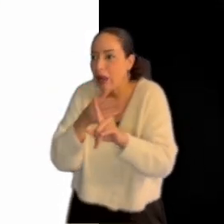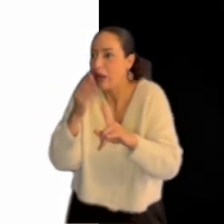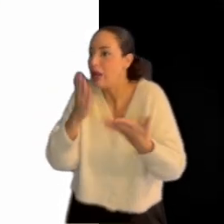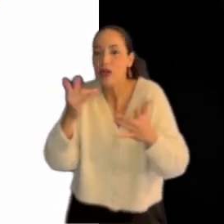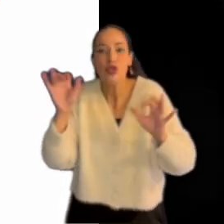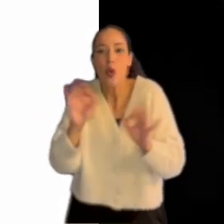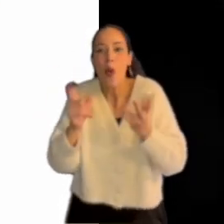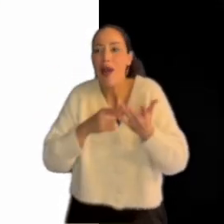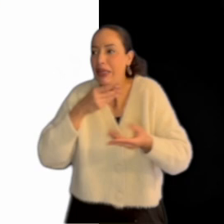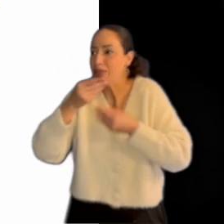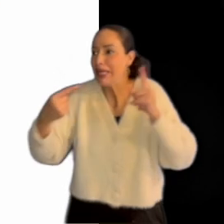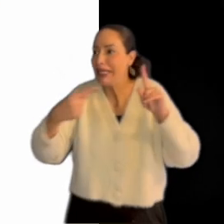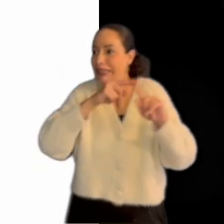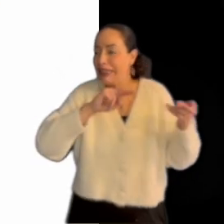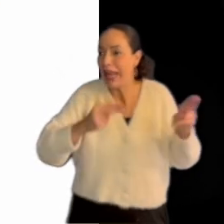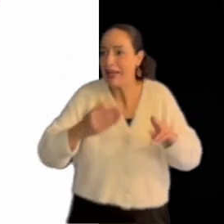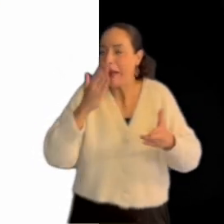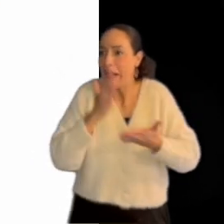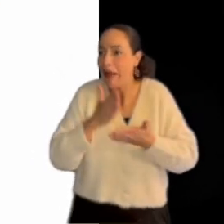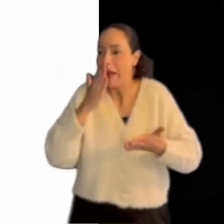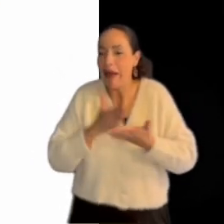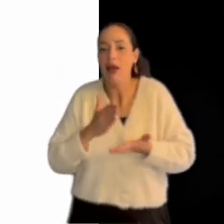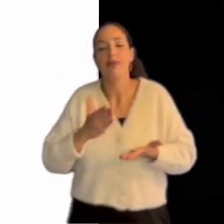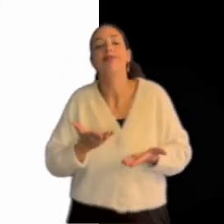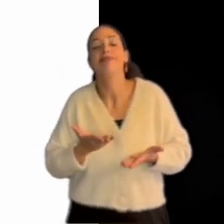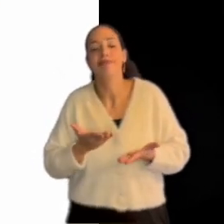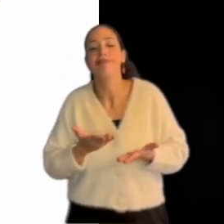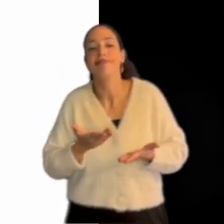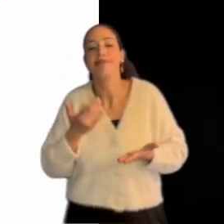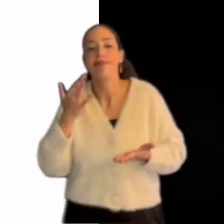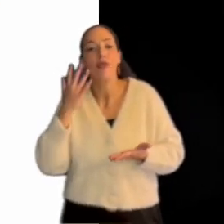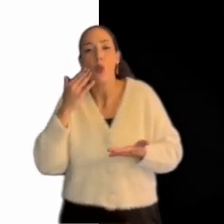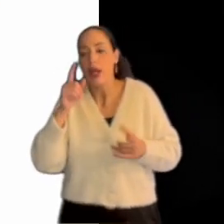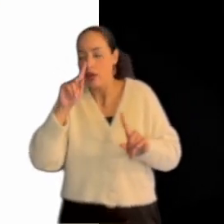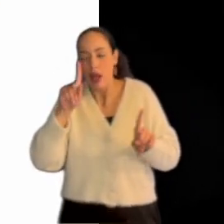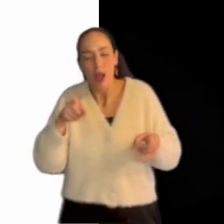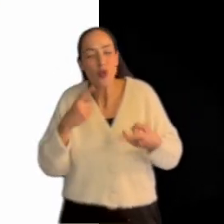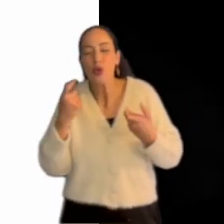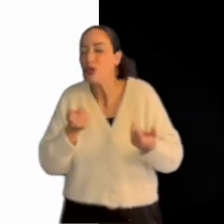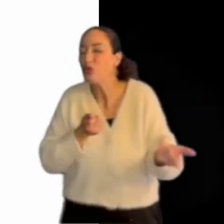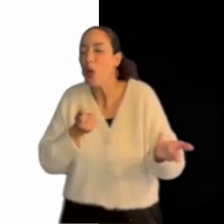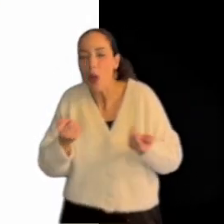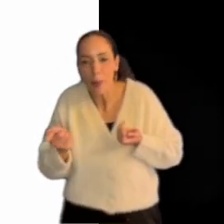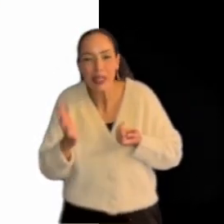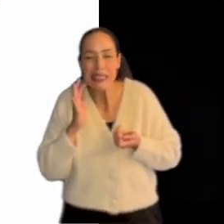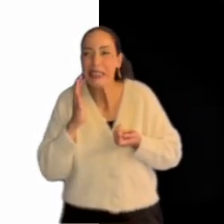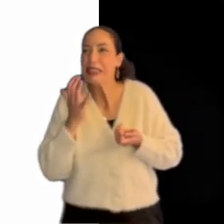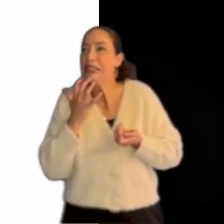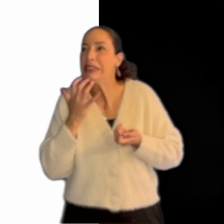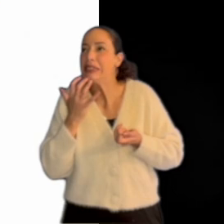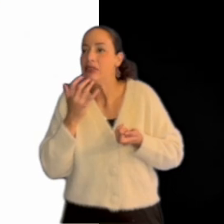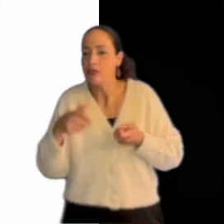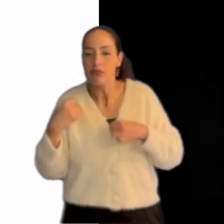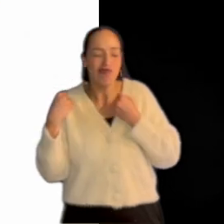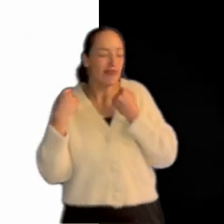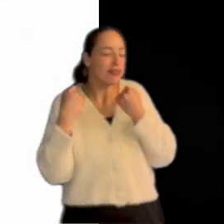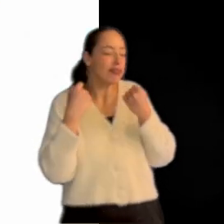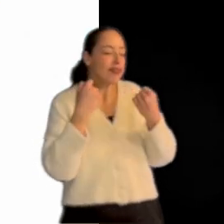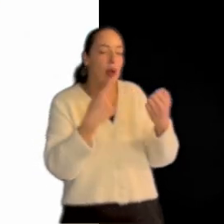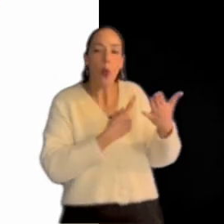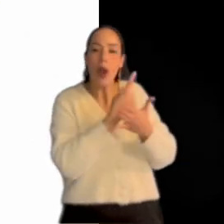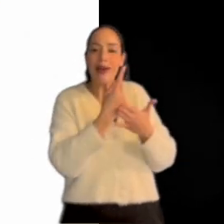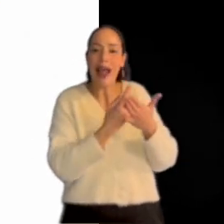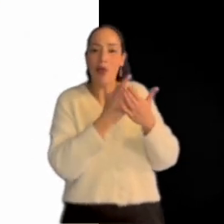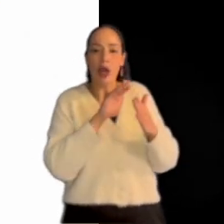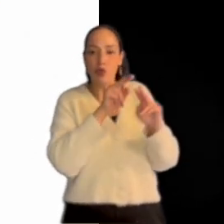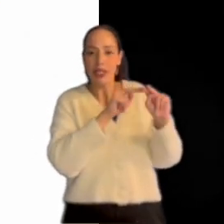When I could stand the anticipation no longer, I got into the car and I drove the hour north to his flat on the edge of Catterick Garrison. By now it was past